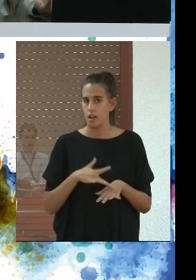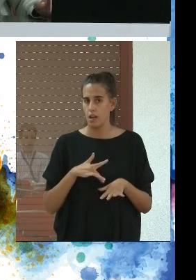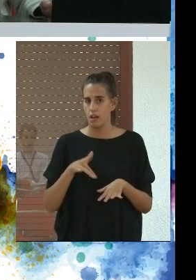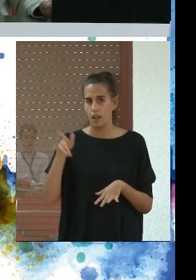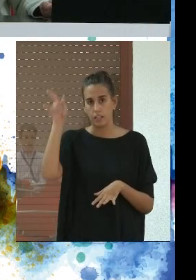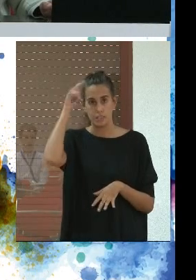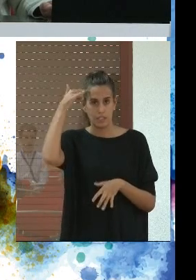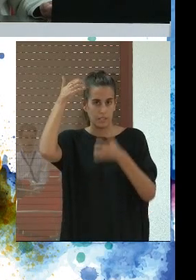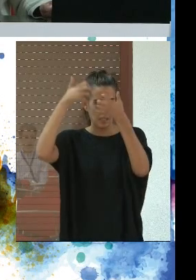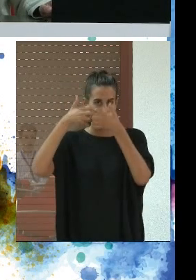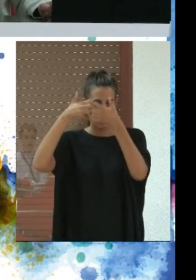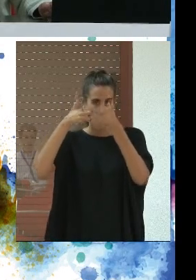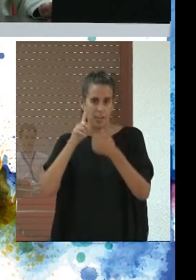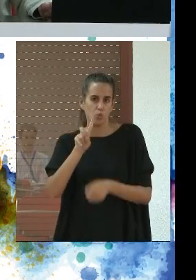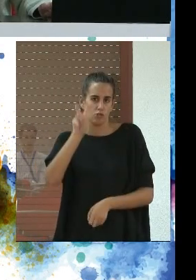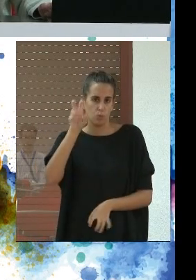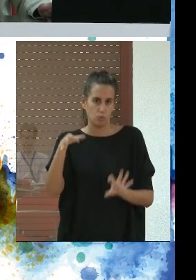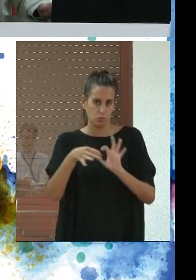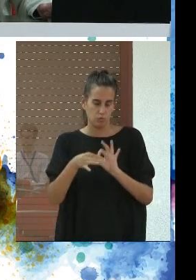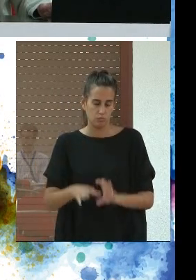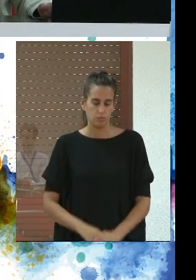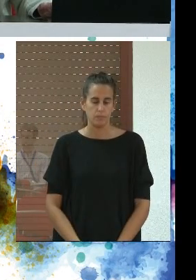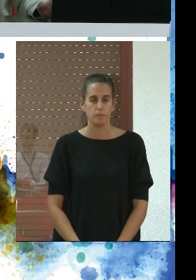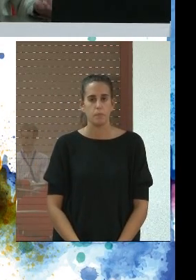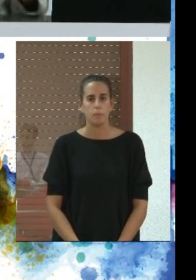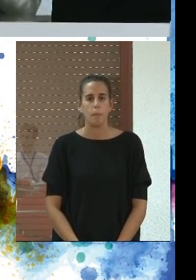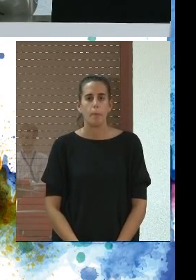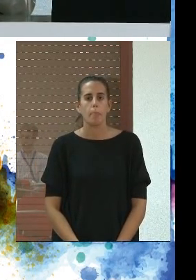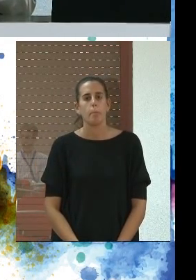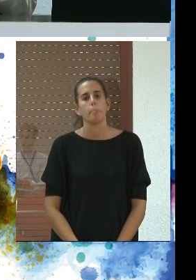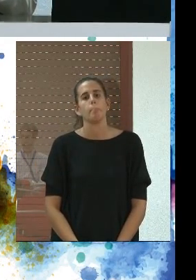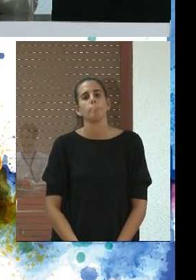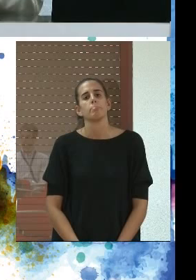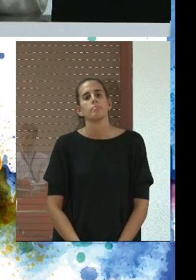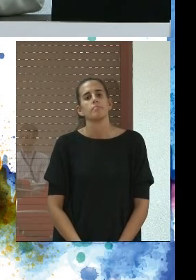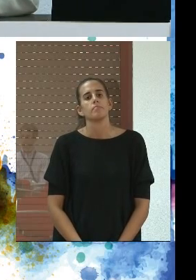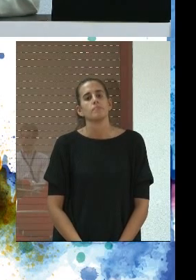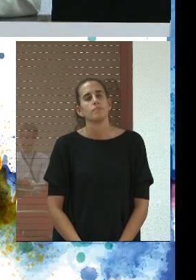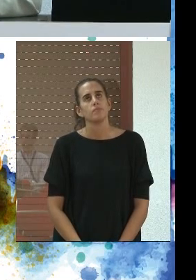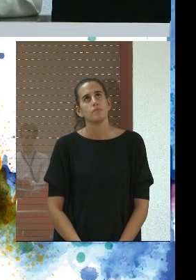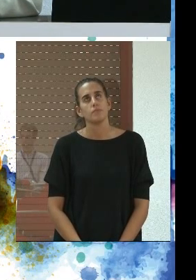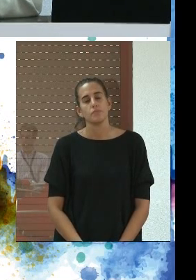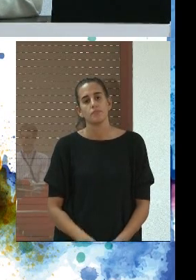accuracy rate for brain signals in time windows of 1 second.